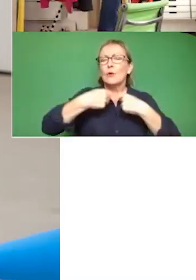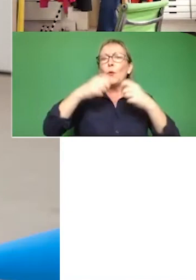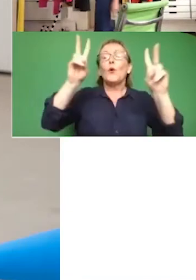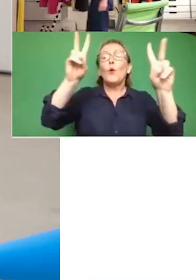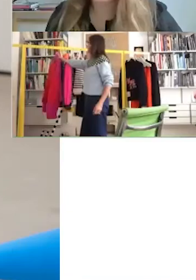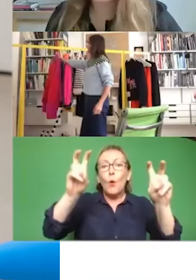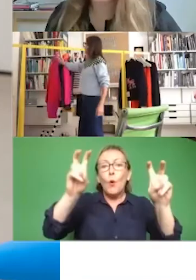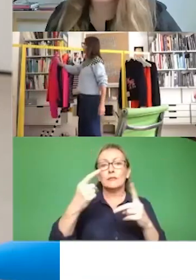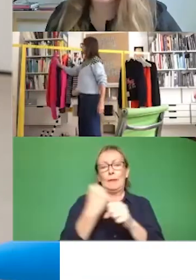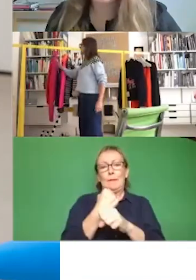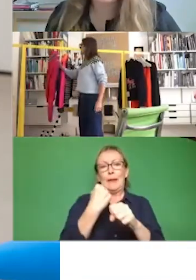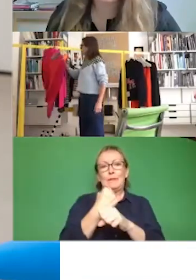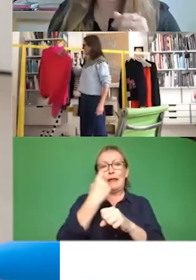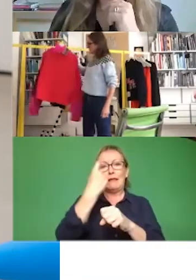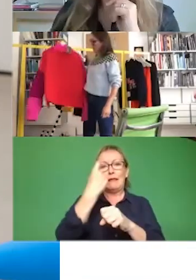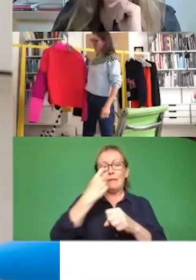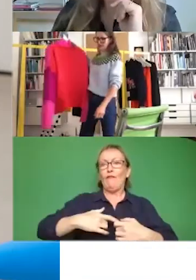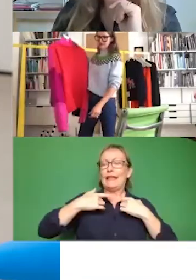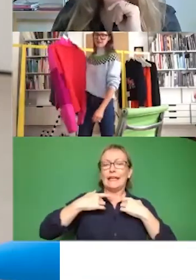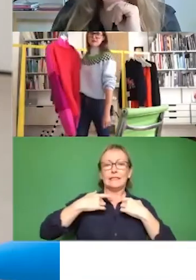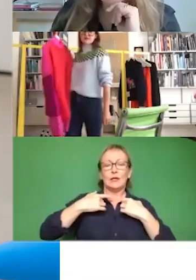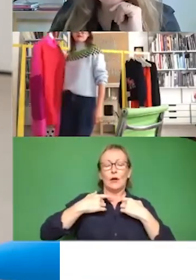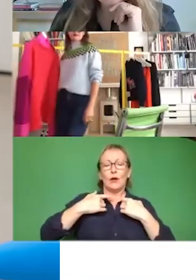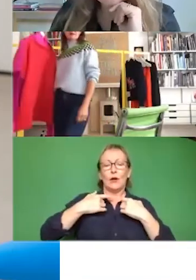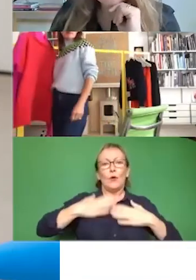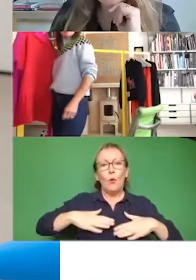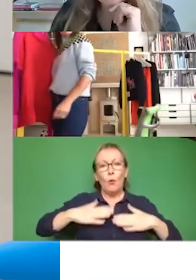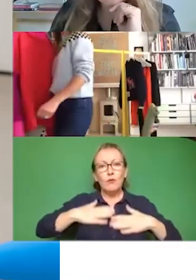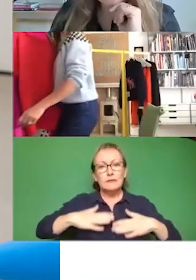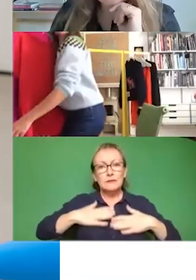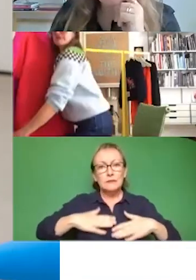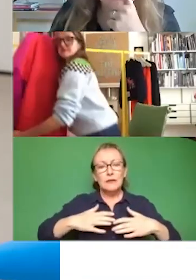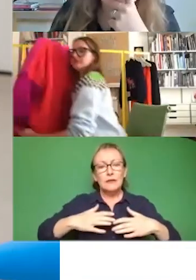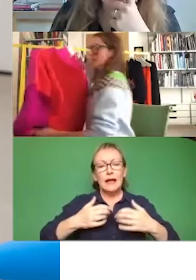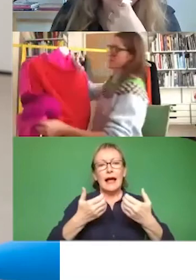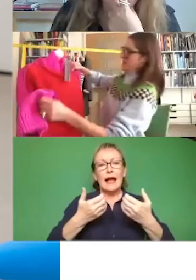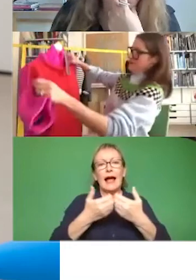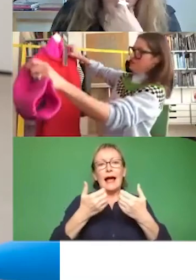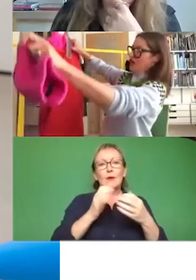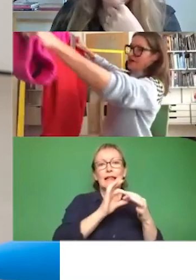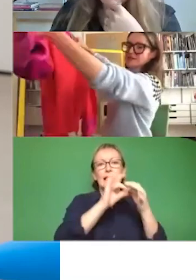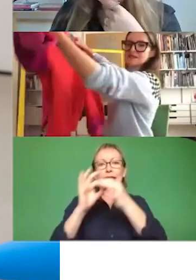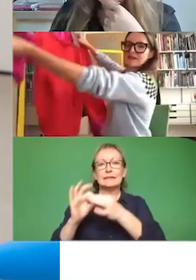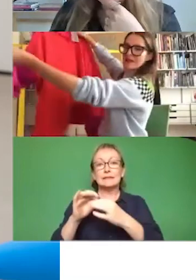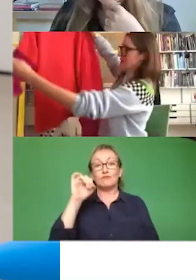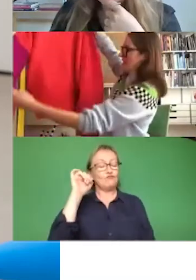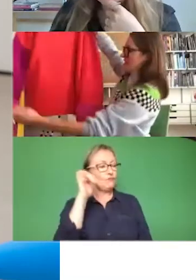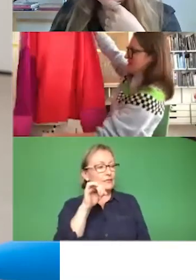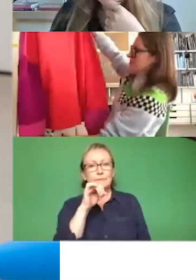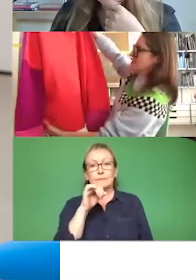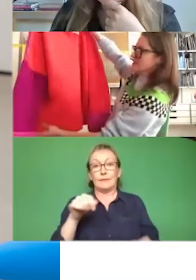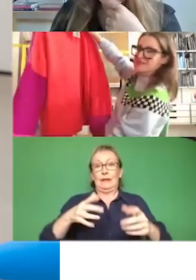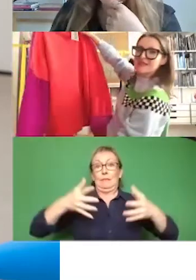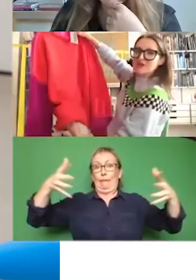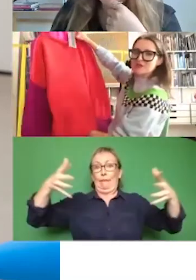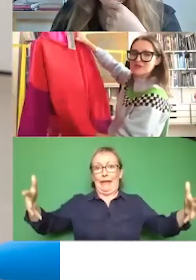and clothes and yes. how clothes make you feel, again, tying back to that. This is another giant hand knit